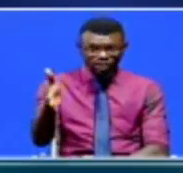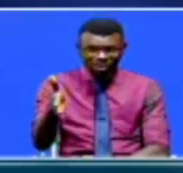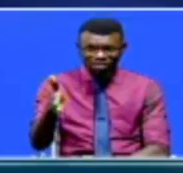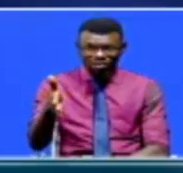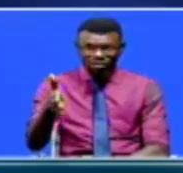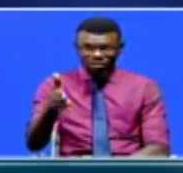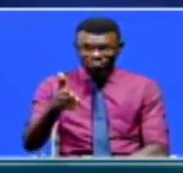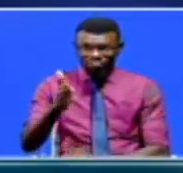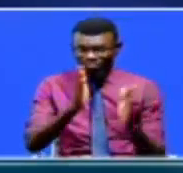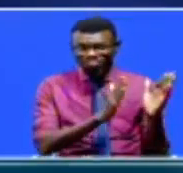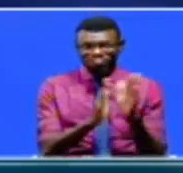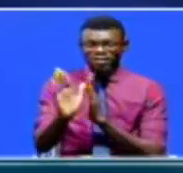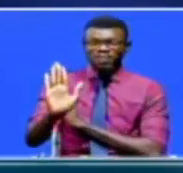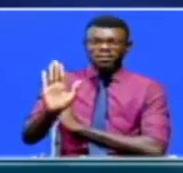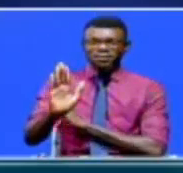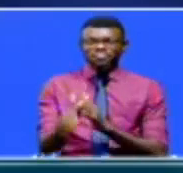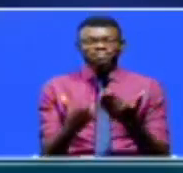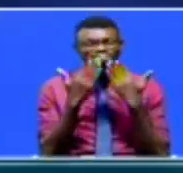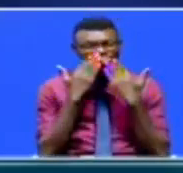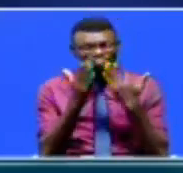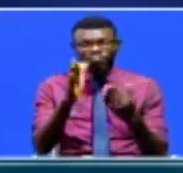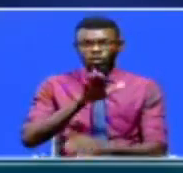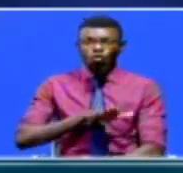your future endeavors. I thank you all, and may God bless you.